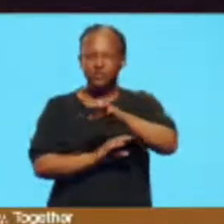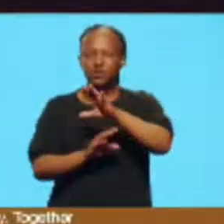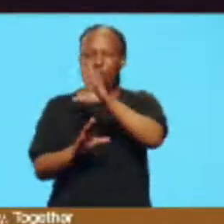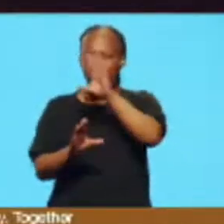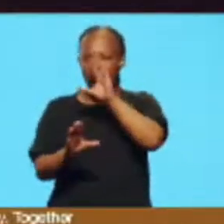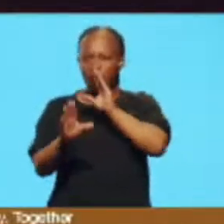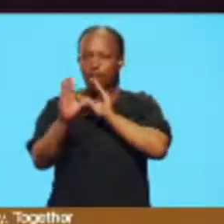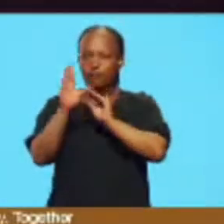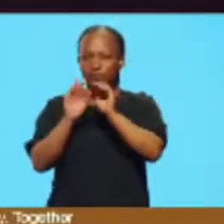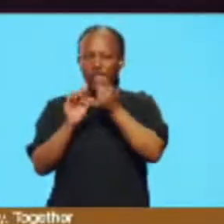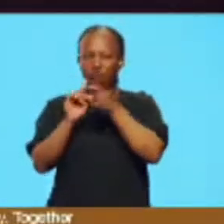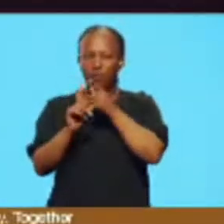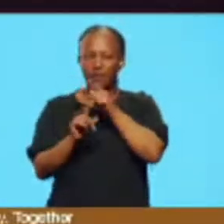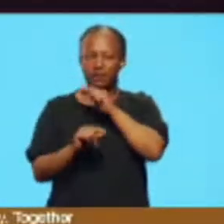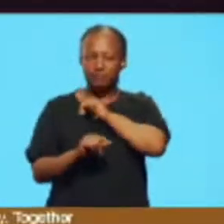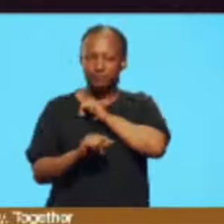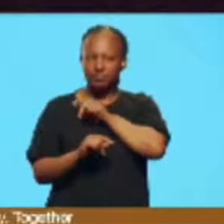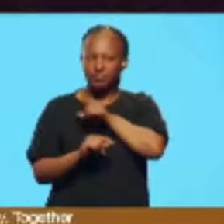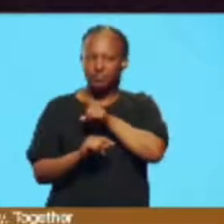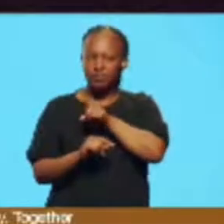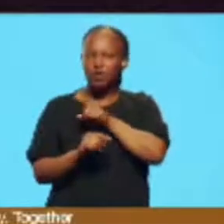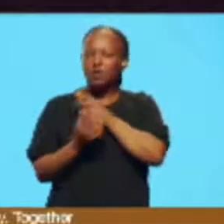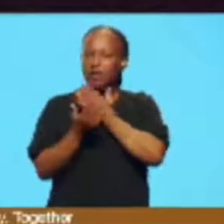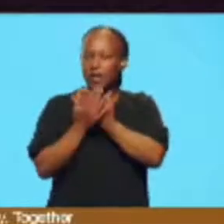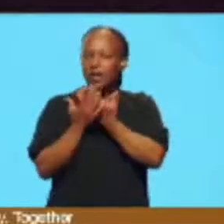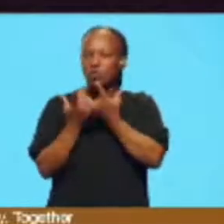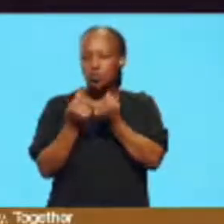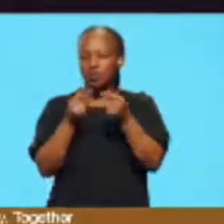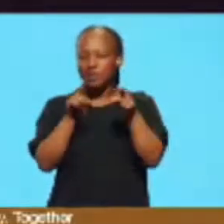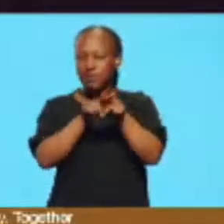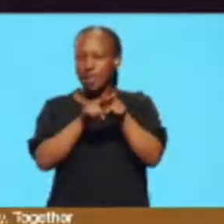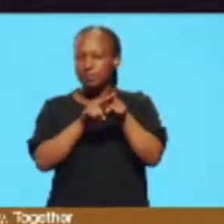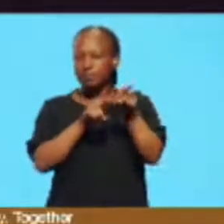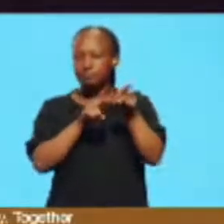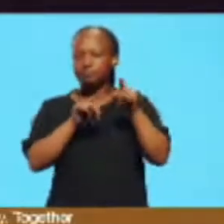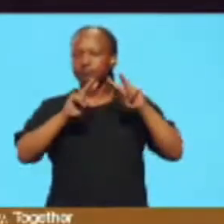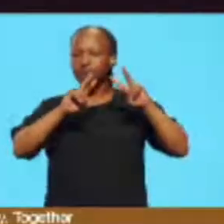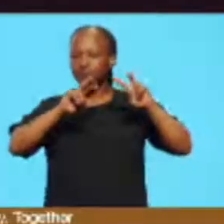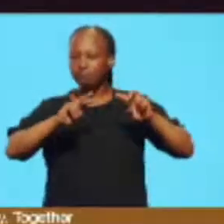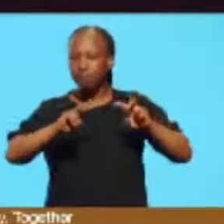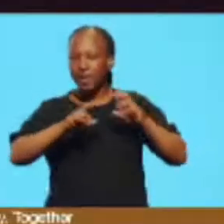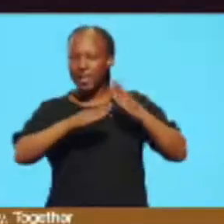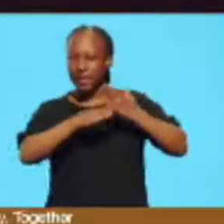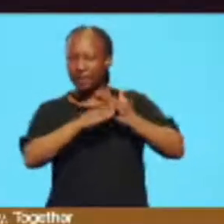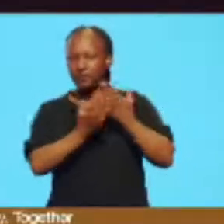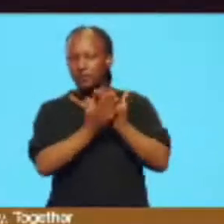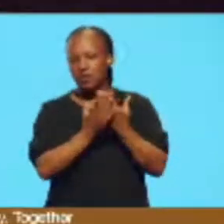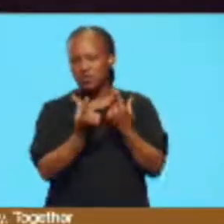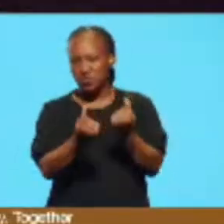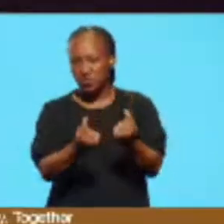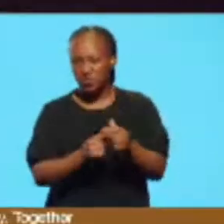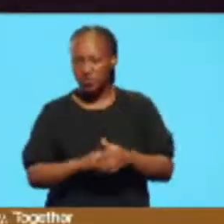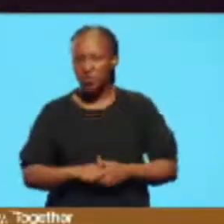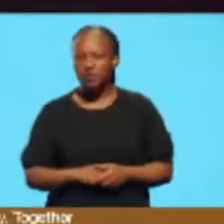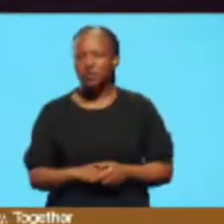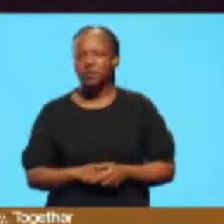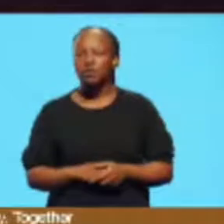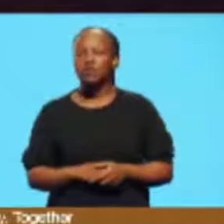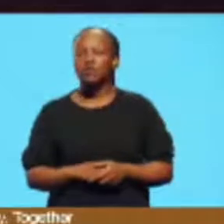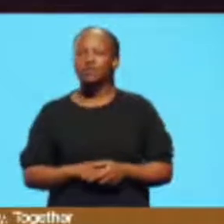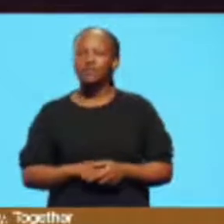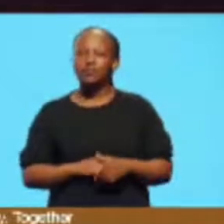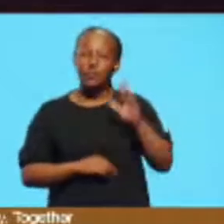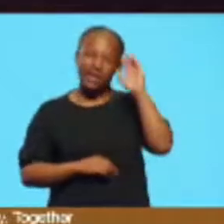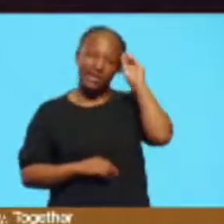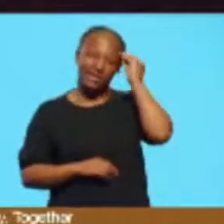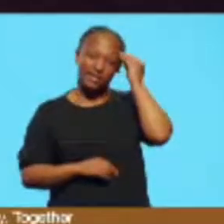from KwaZulu-Natal so that they can do similar interventions. My interest